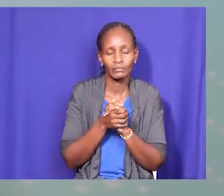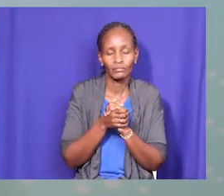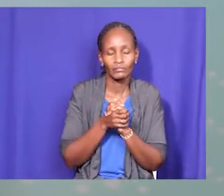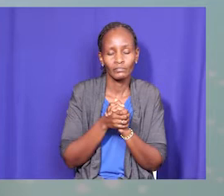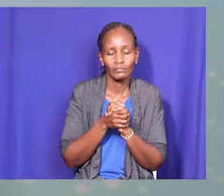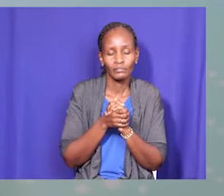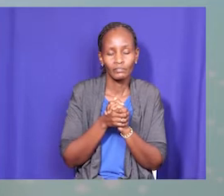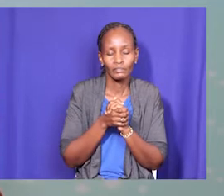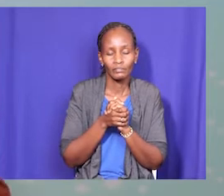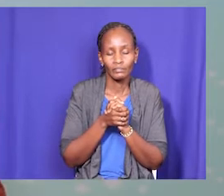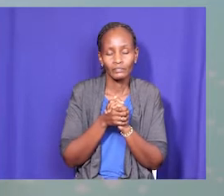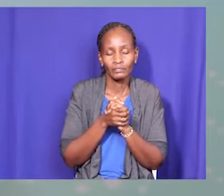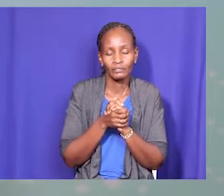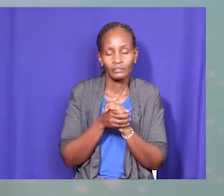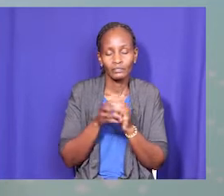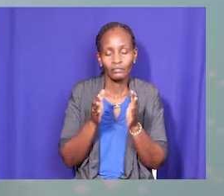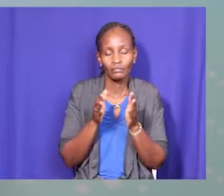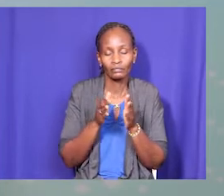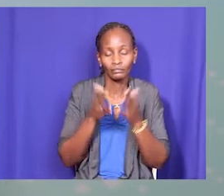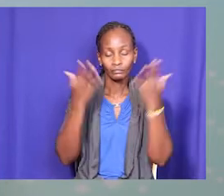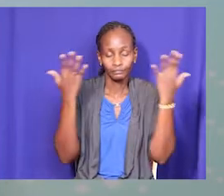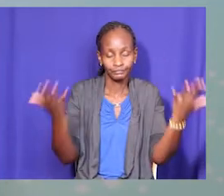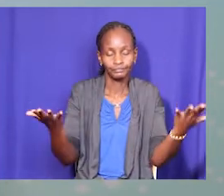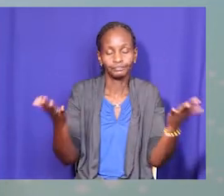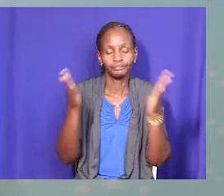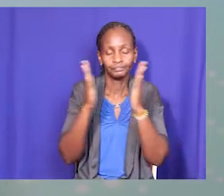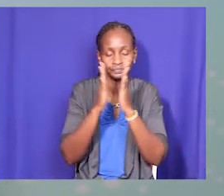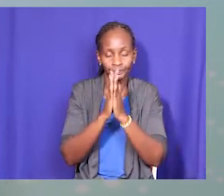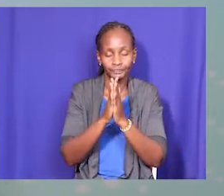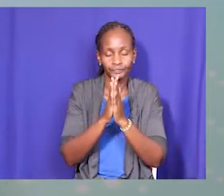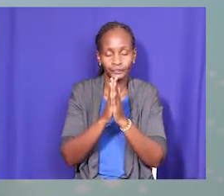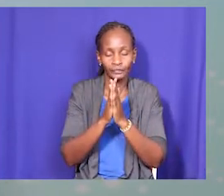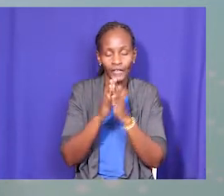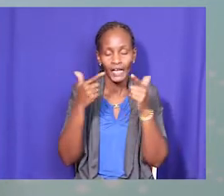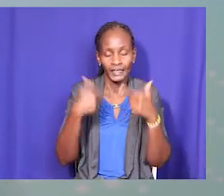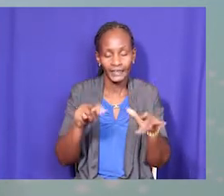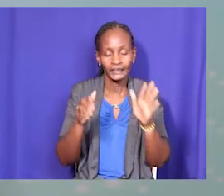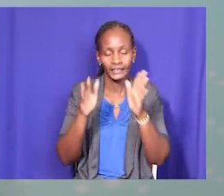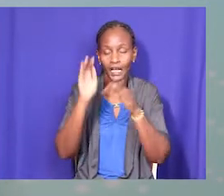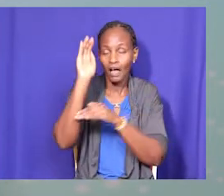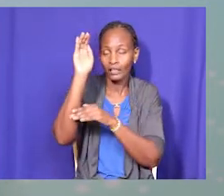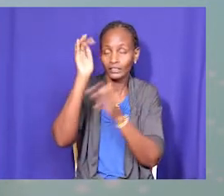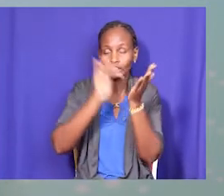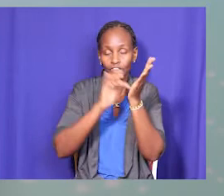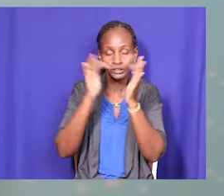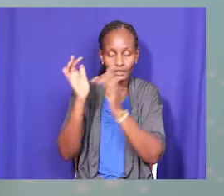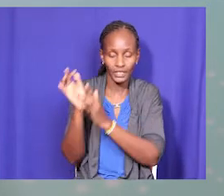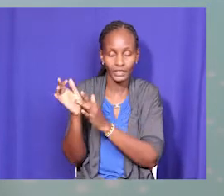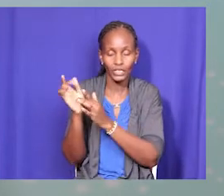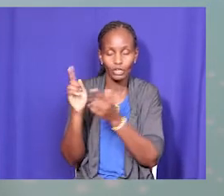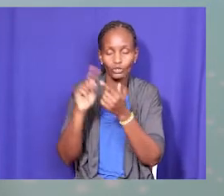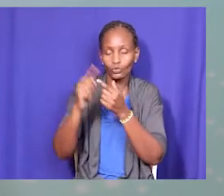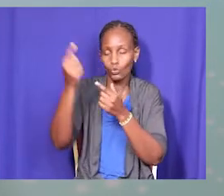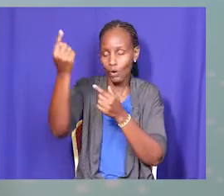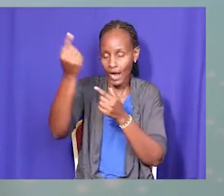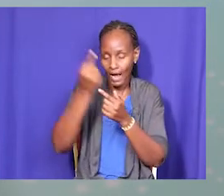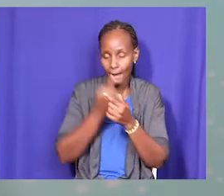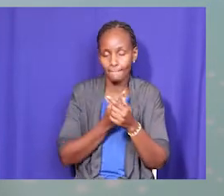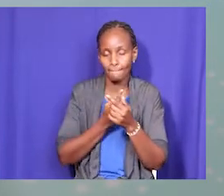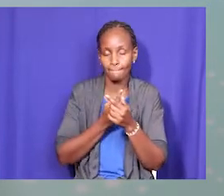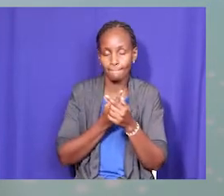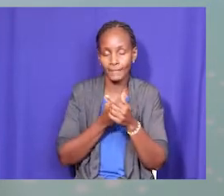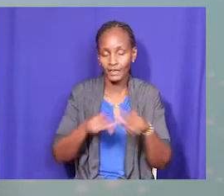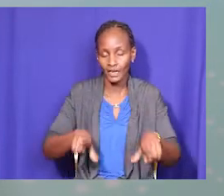Yes, close your eyes and put your hands together and let us ask Jesus to come into